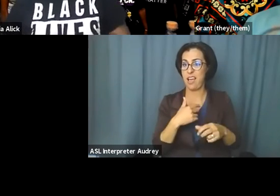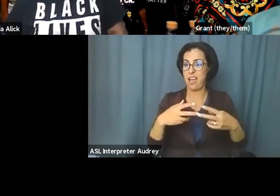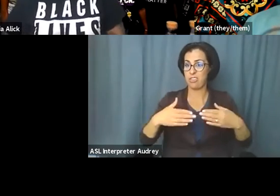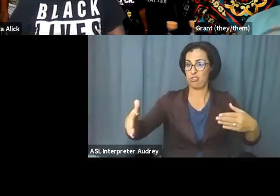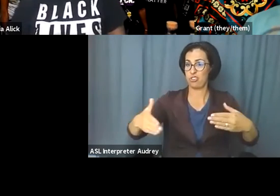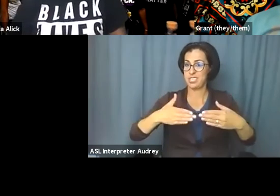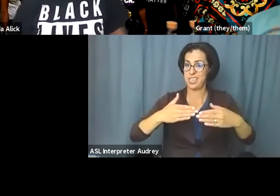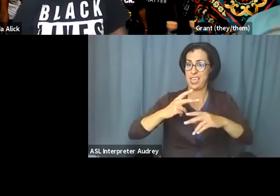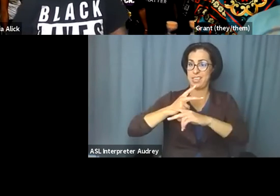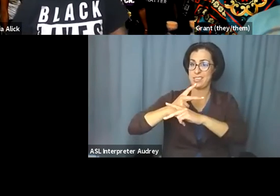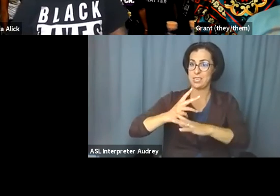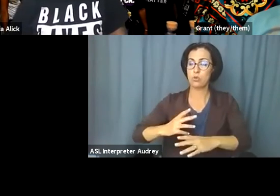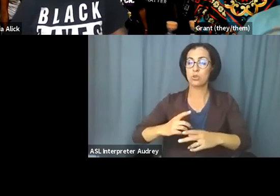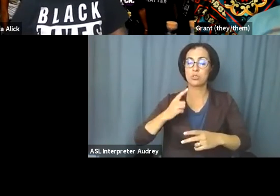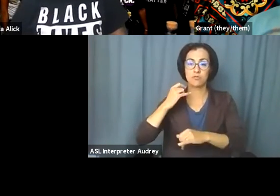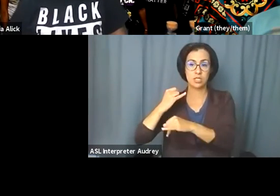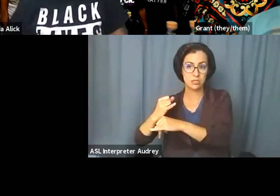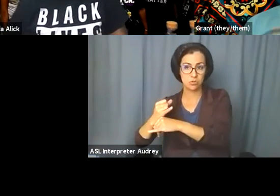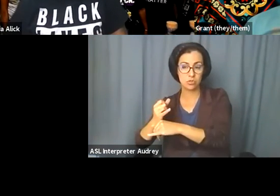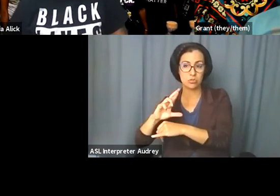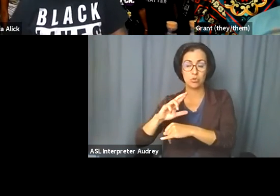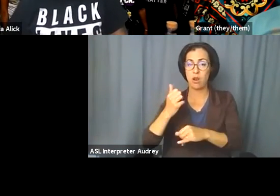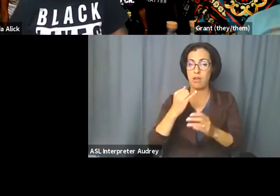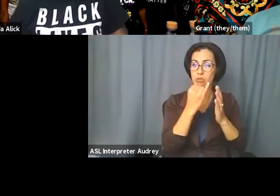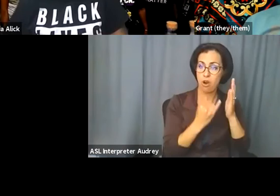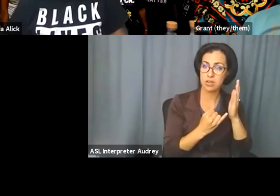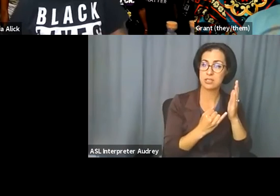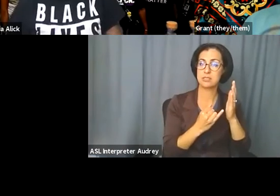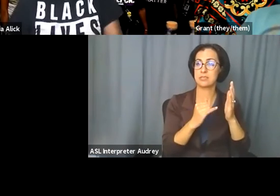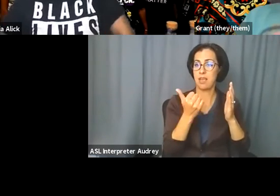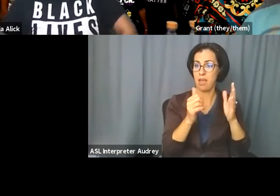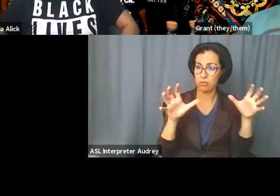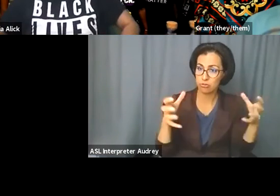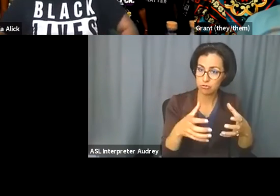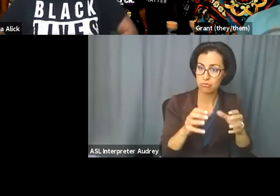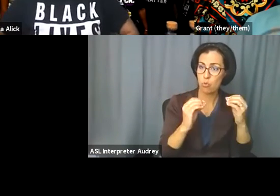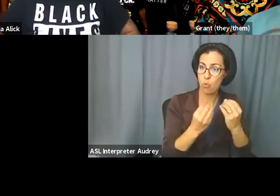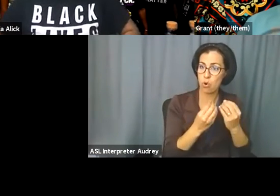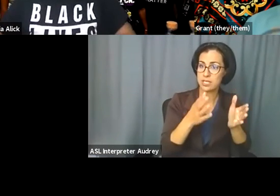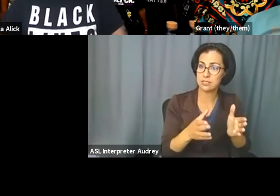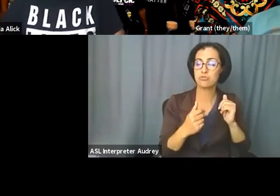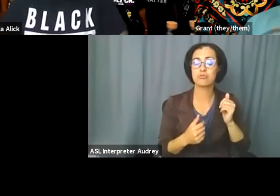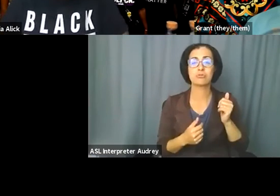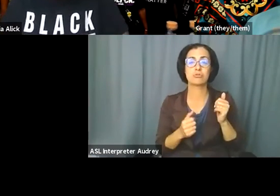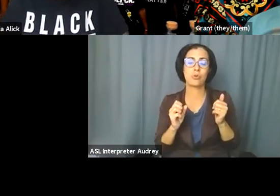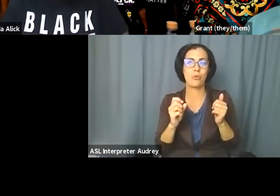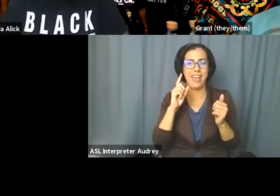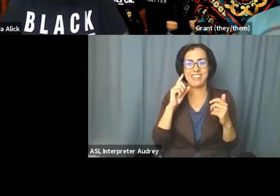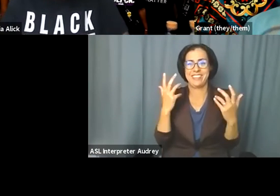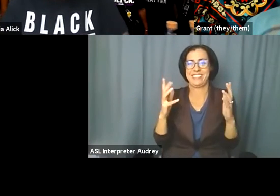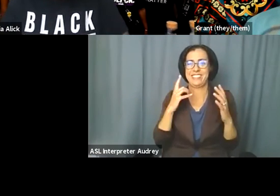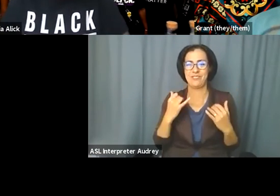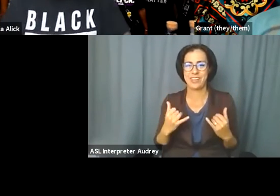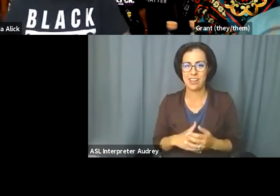or other disabled artists and organizers. Um, and so, um, yeah, that's, that's, I think what I'll say for now.